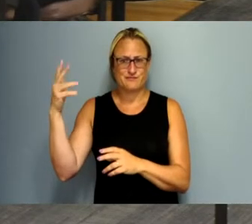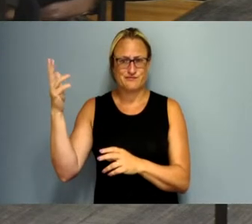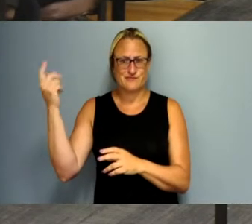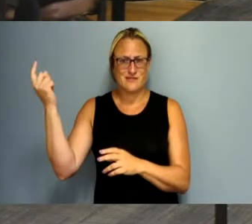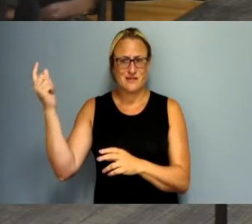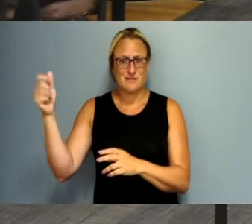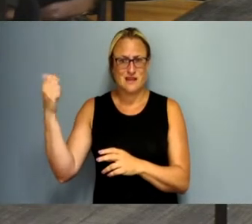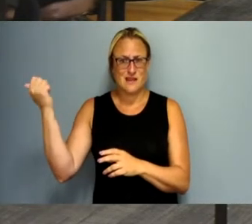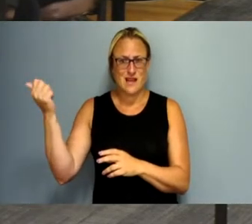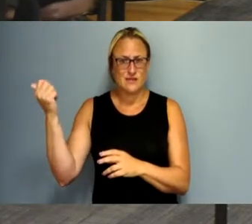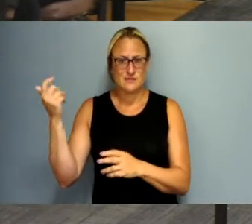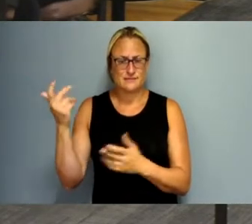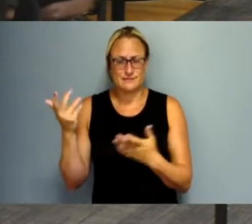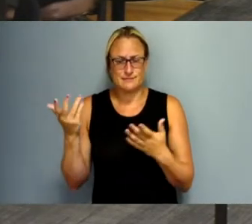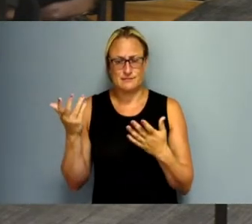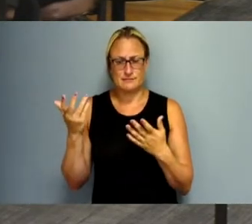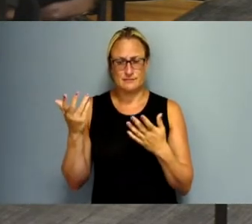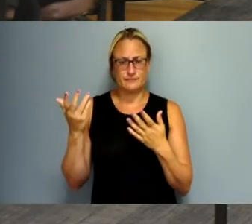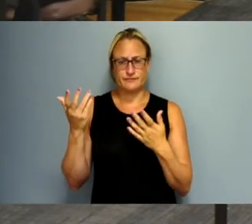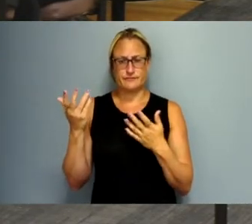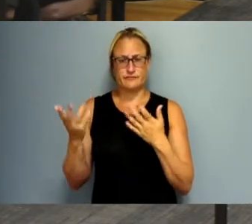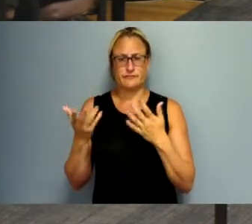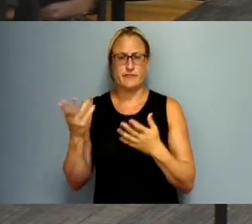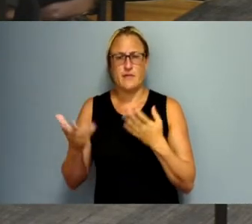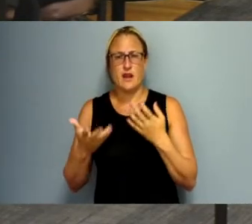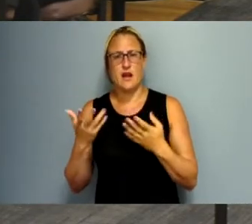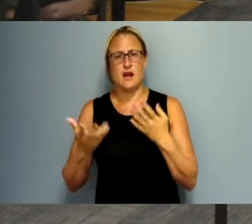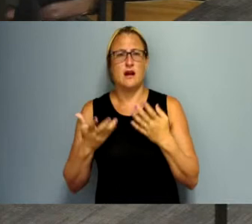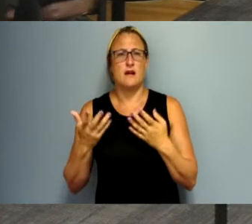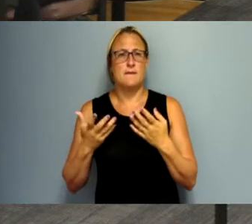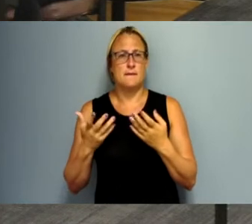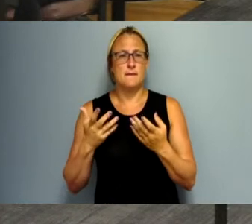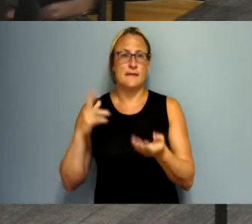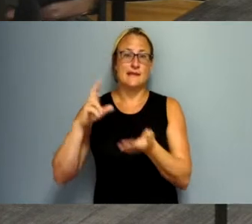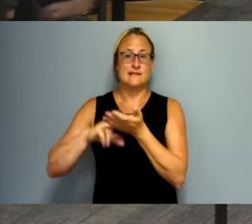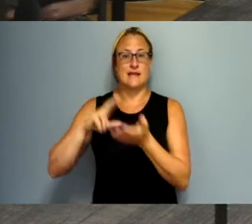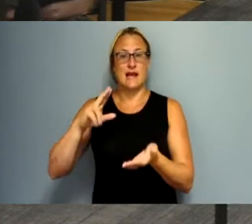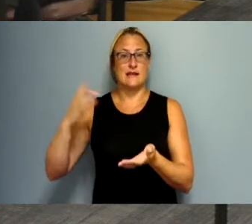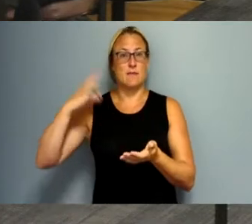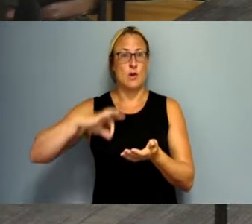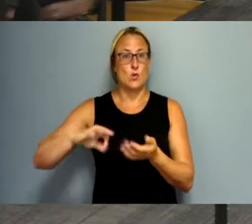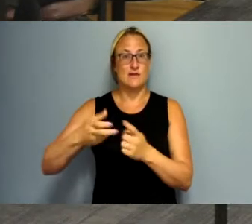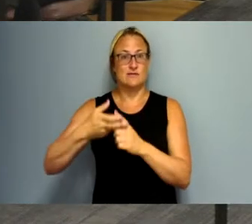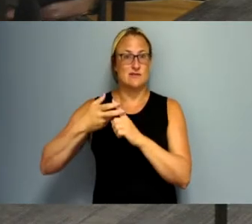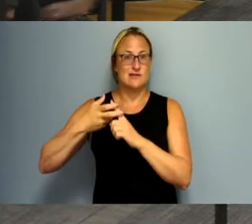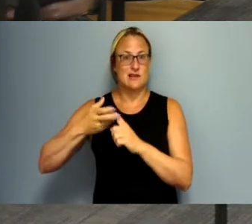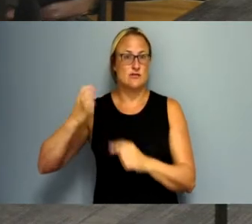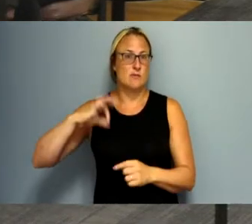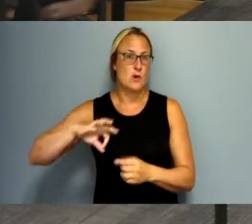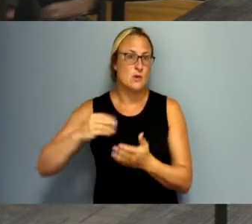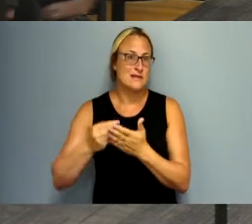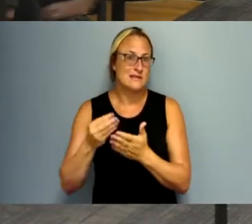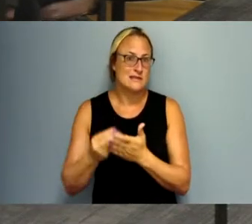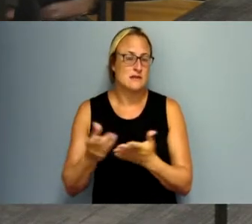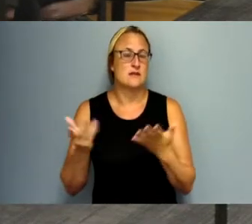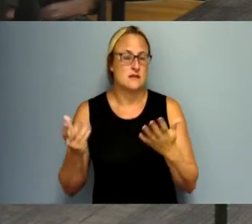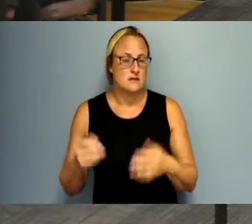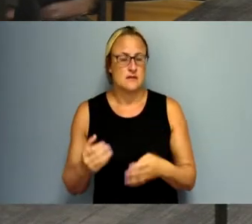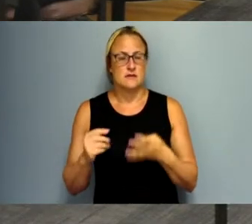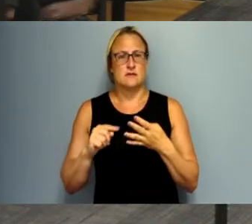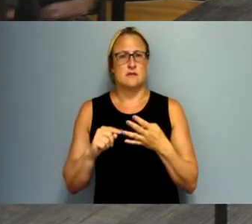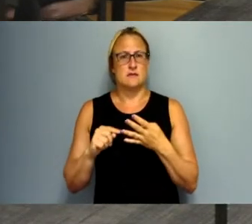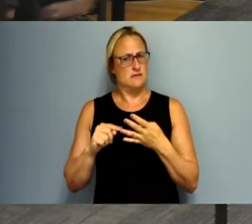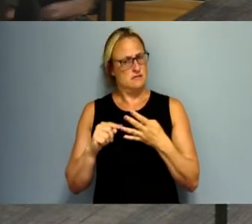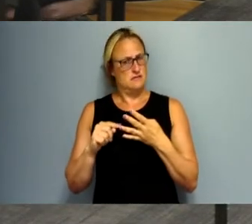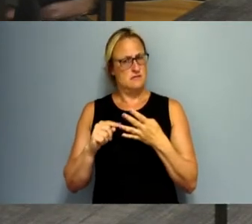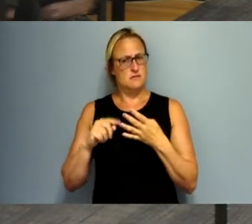something, I guess it was the signing bonuses, retention bonuses. Now it's for